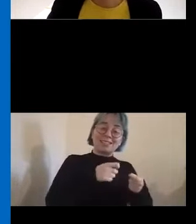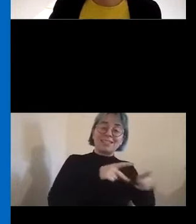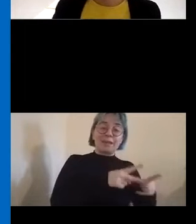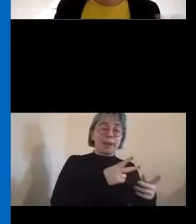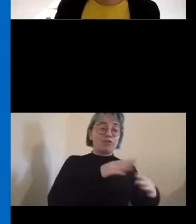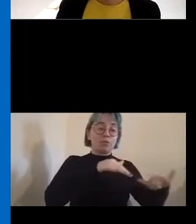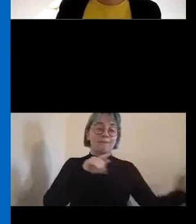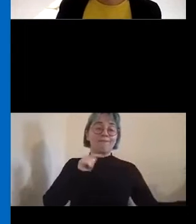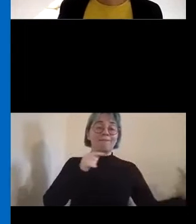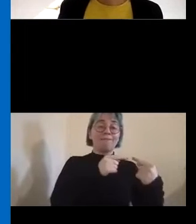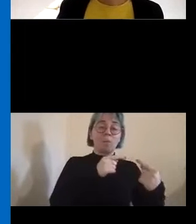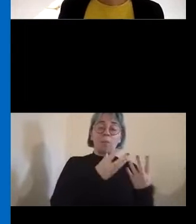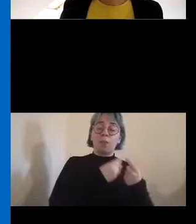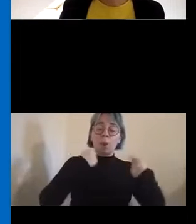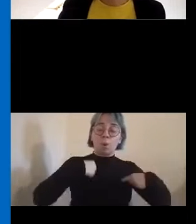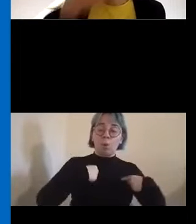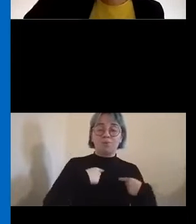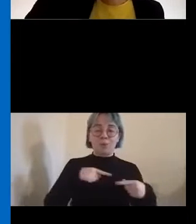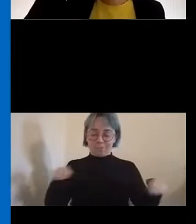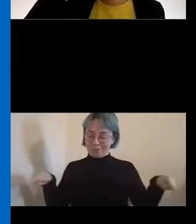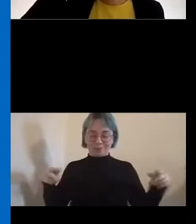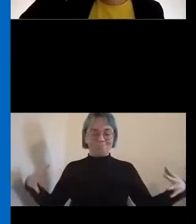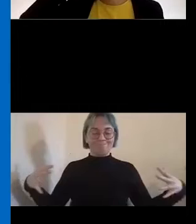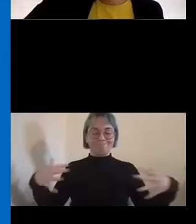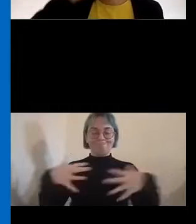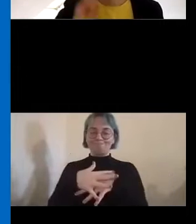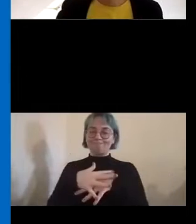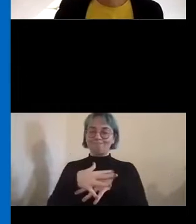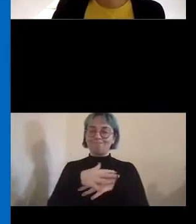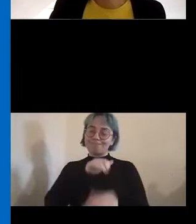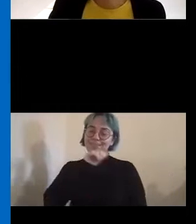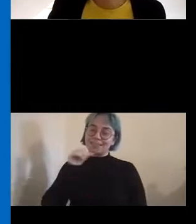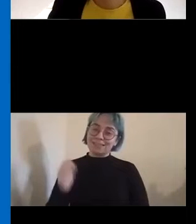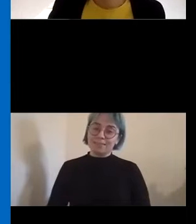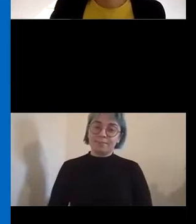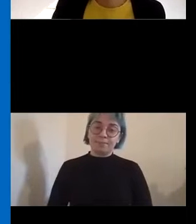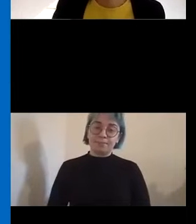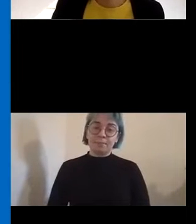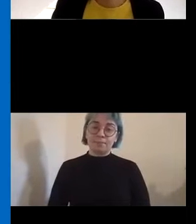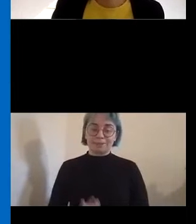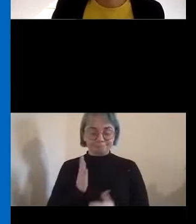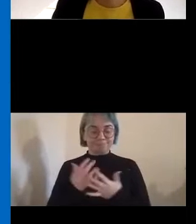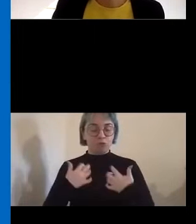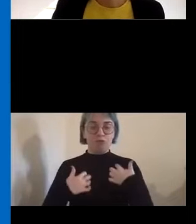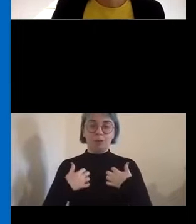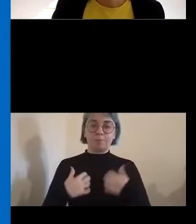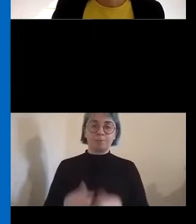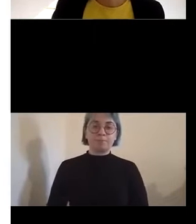law. And so this project somehow also merges these two areas, which is really interesting.